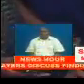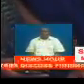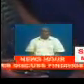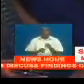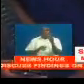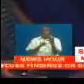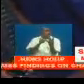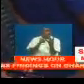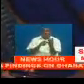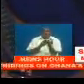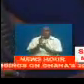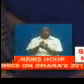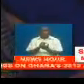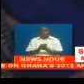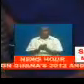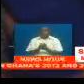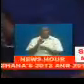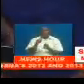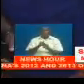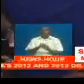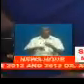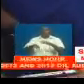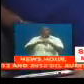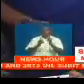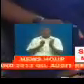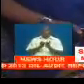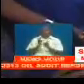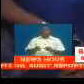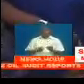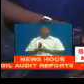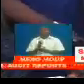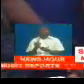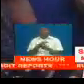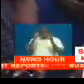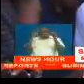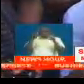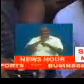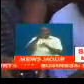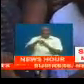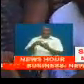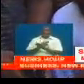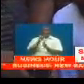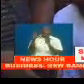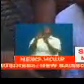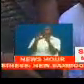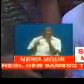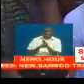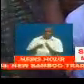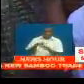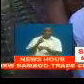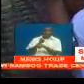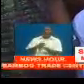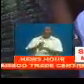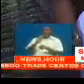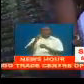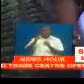of Ghana. 4. In view of the blatant disregard for the fundamental human rights of the Ghanaian Muslim, as enshrined in our constitution,